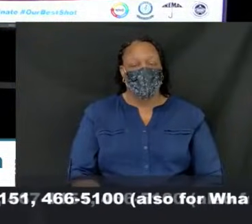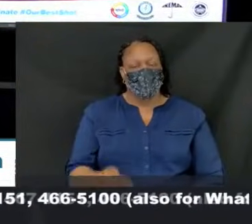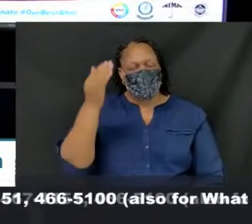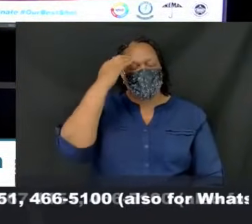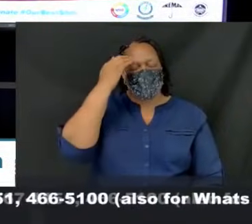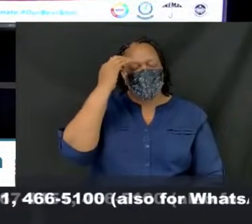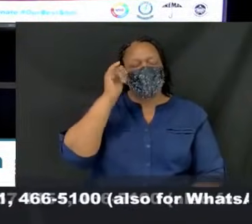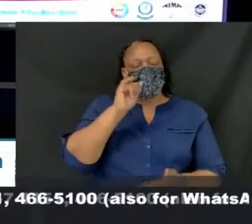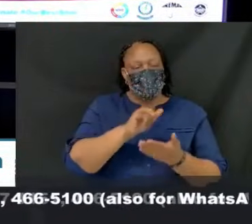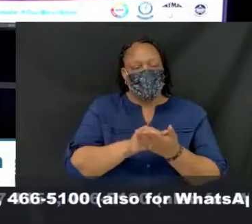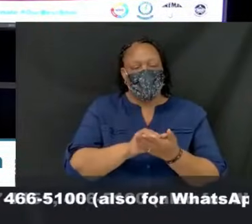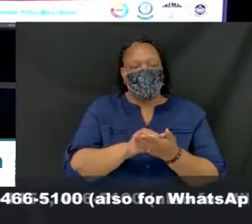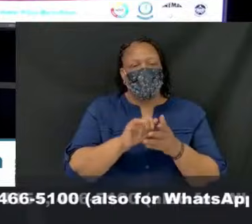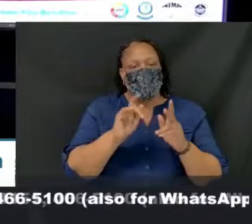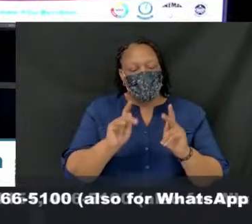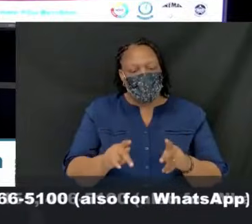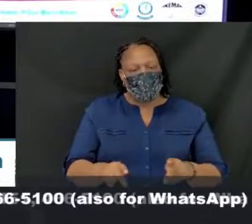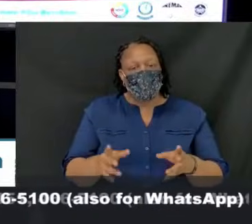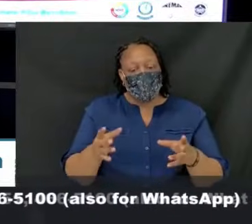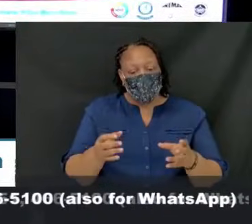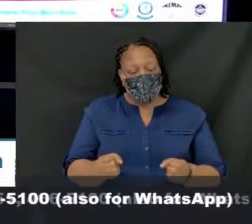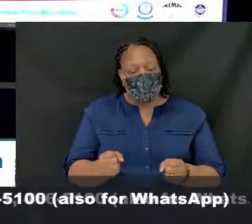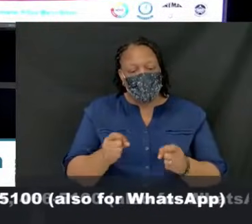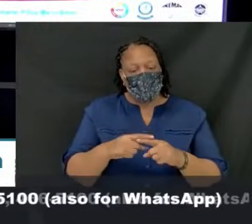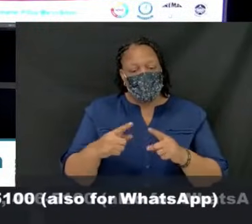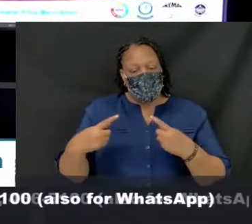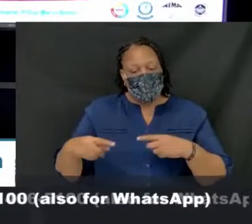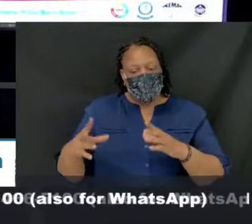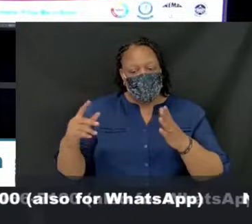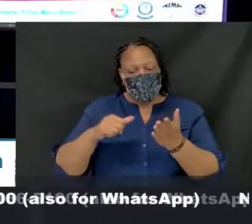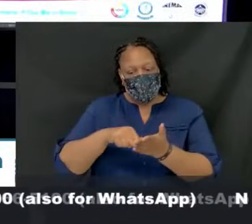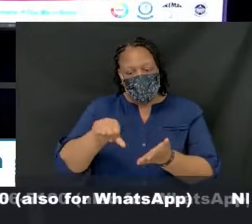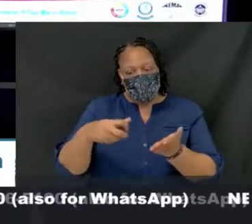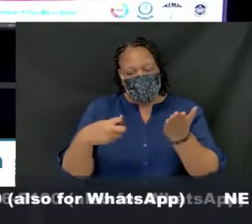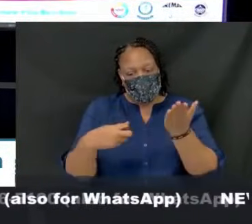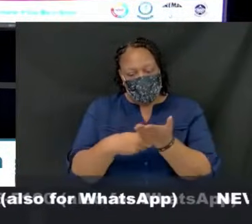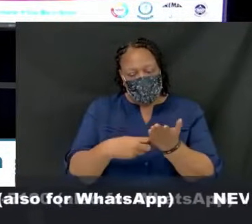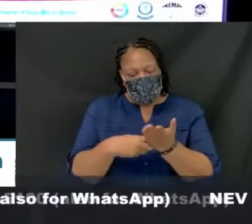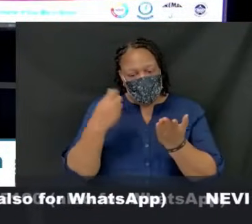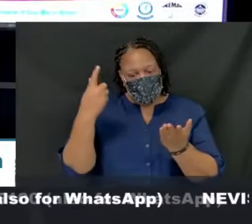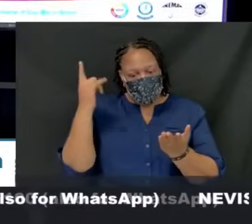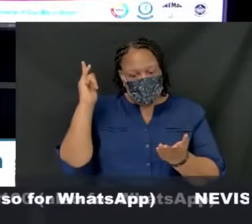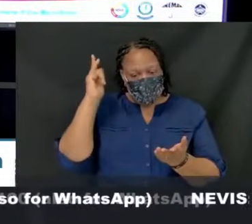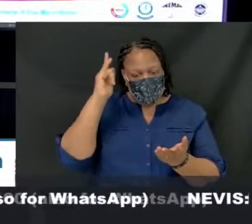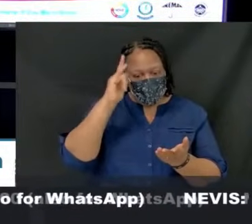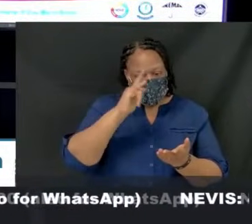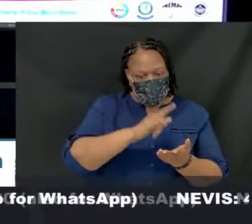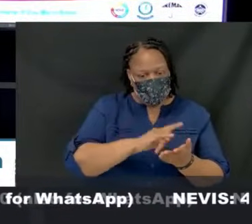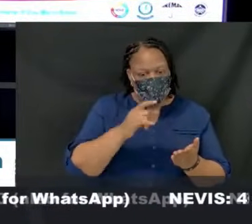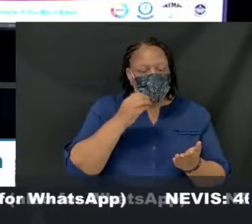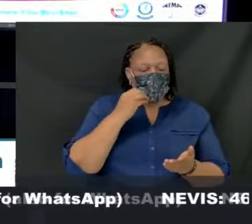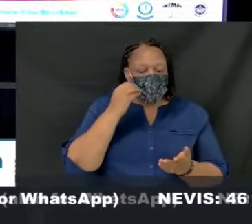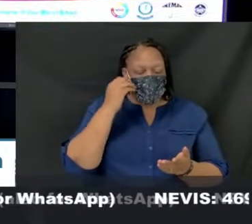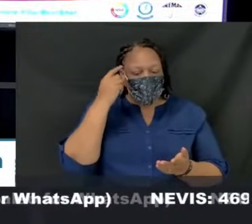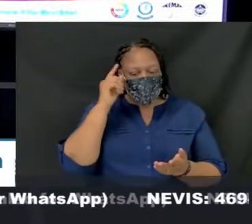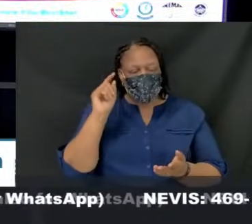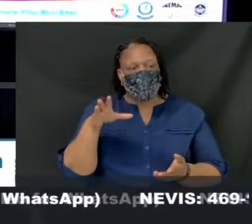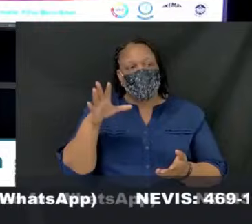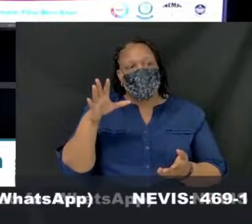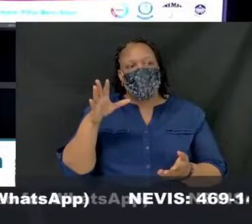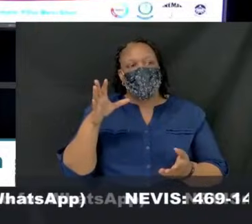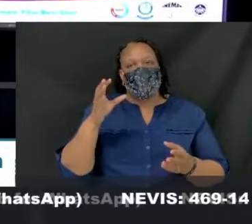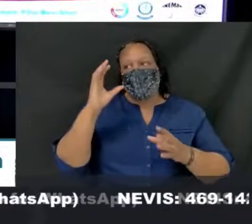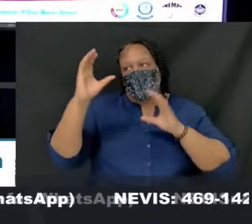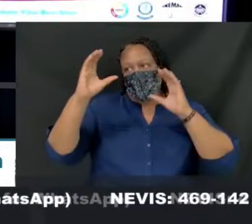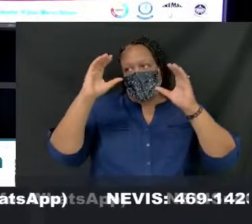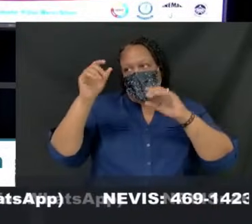particular challenge, and we are committed to providing information so that the hoteliers in particular,